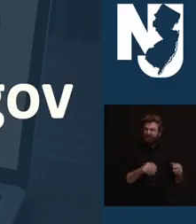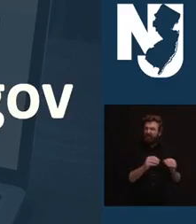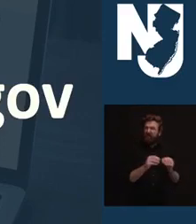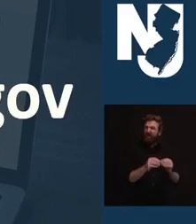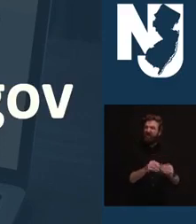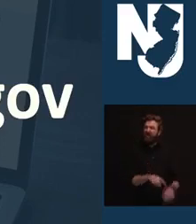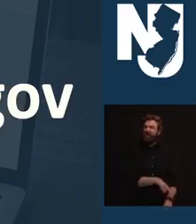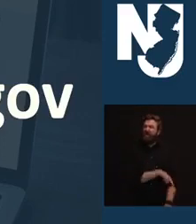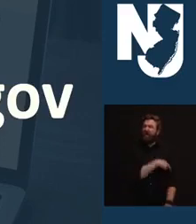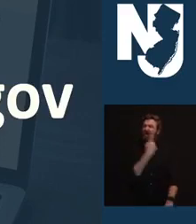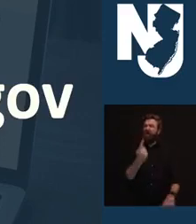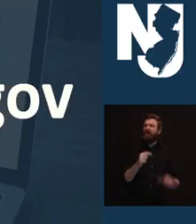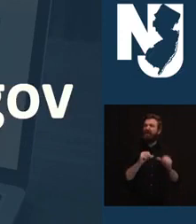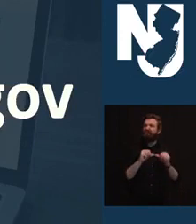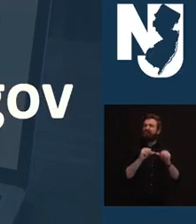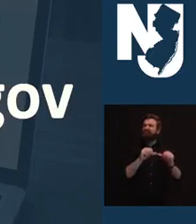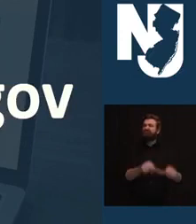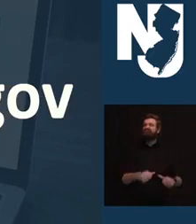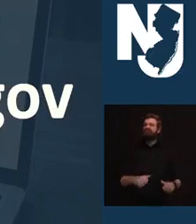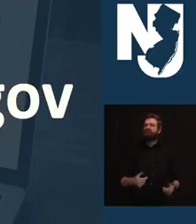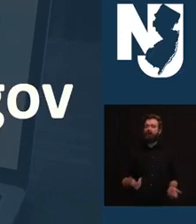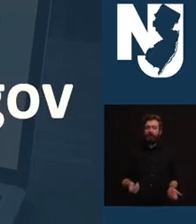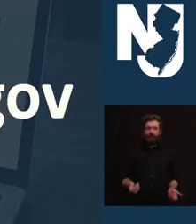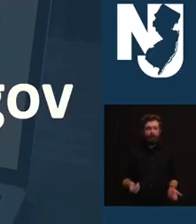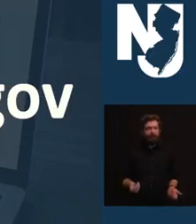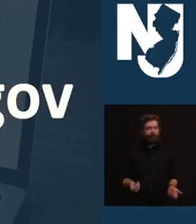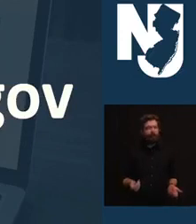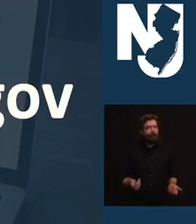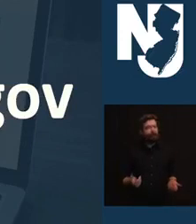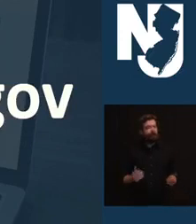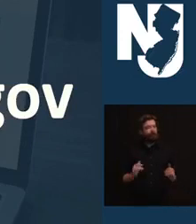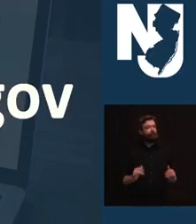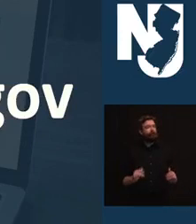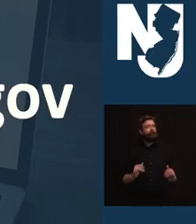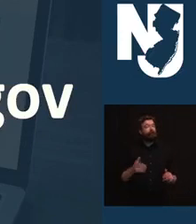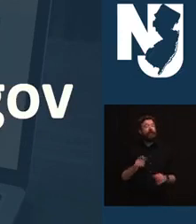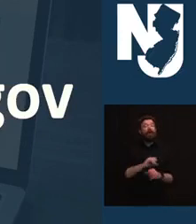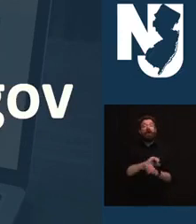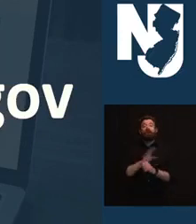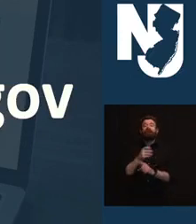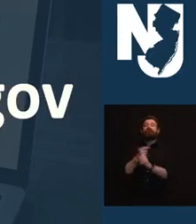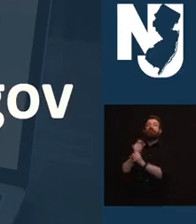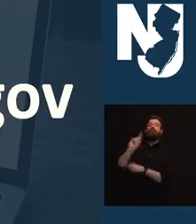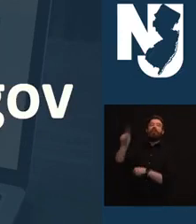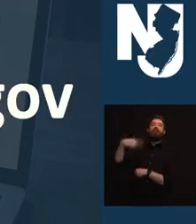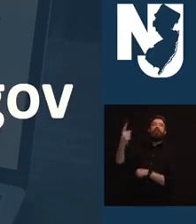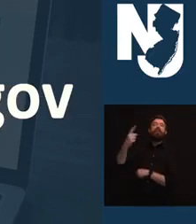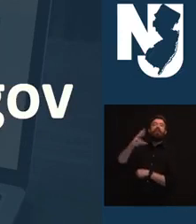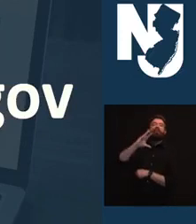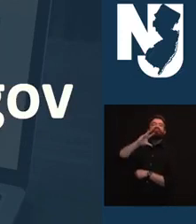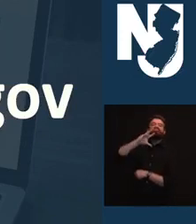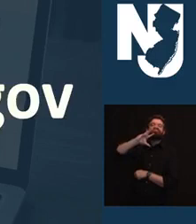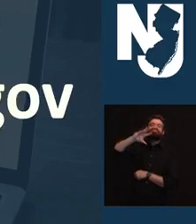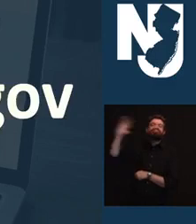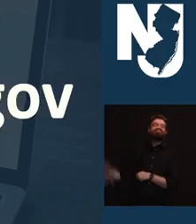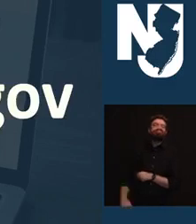Please don't fall into the trap that COVID is something that we can take only to the very old or the very infirmed. Those are the people we have to